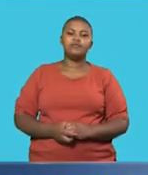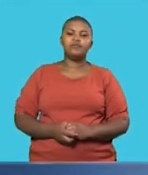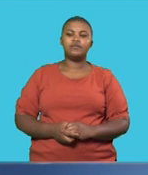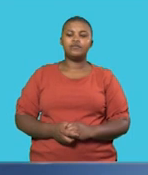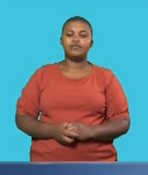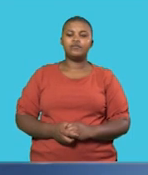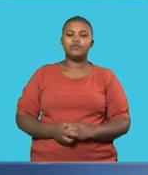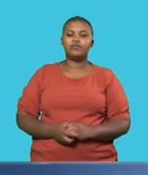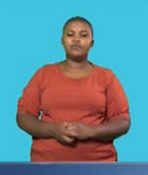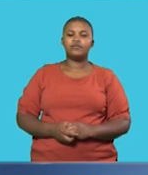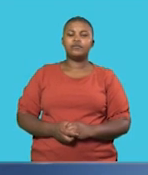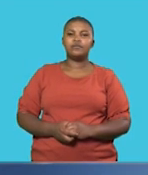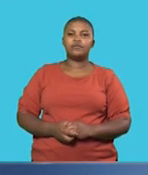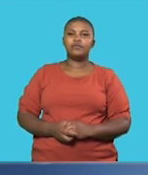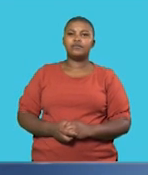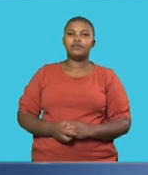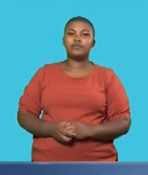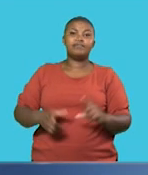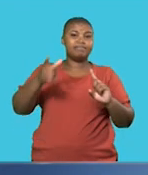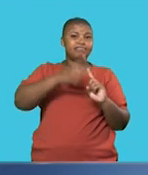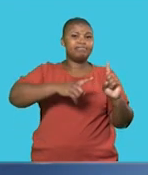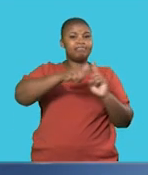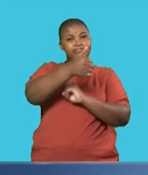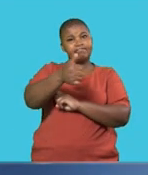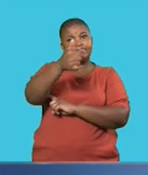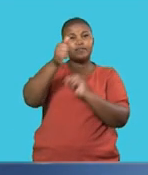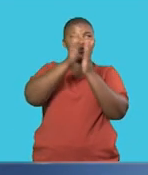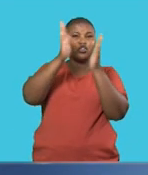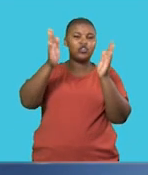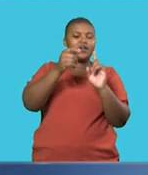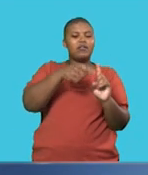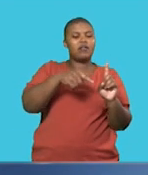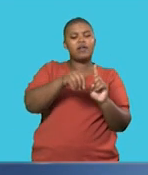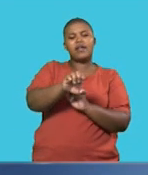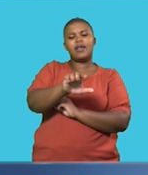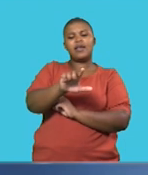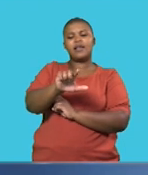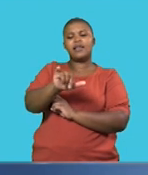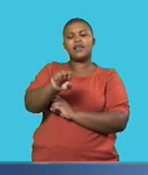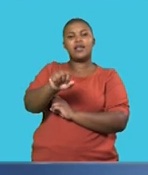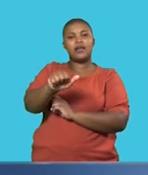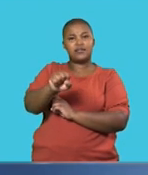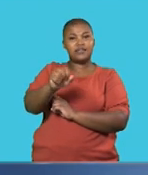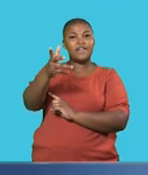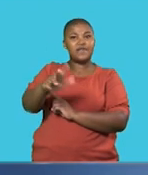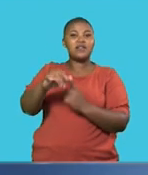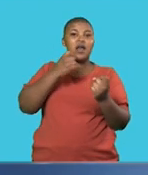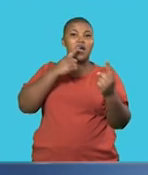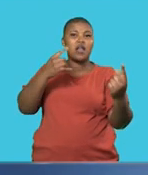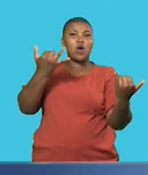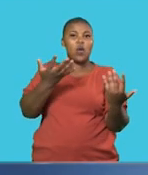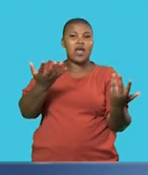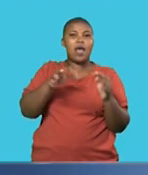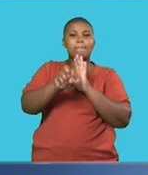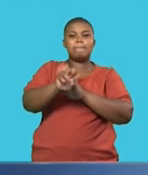O Komishana Maphoyisa Resifundazweni Sasekolo Lieutenant General Elias Mawela namhlanje wethule kwisithangami